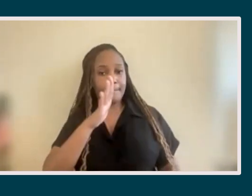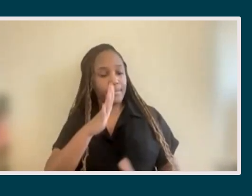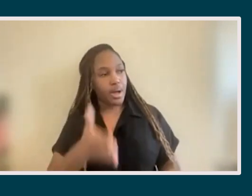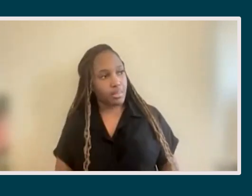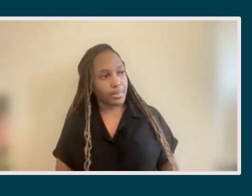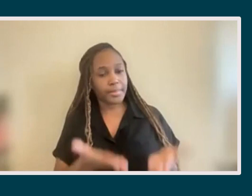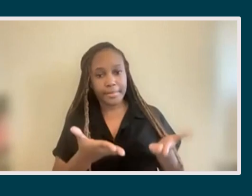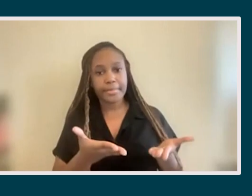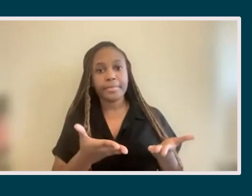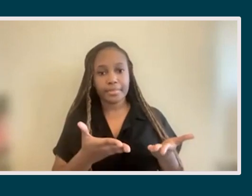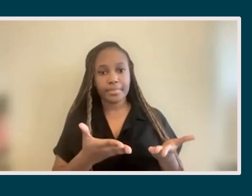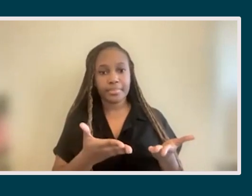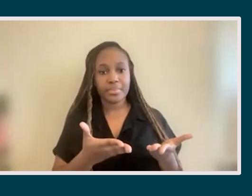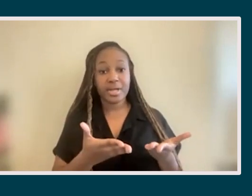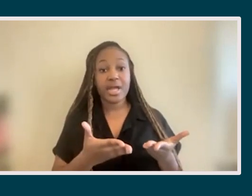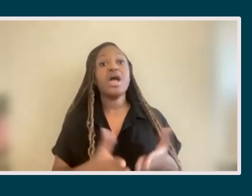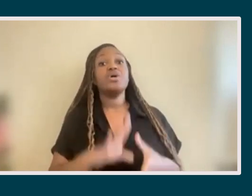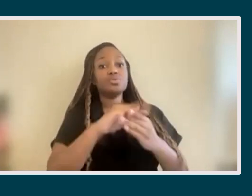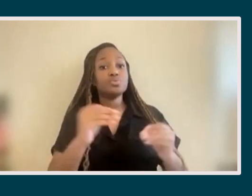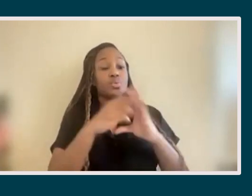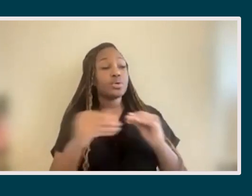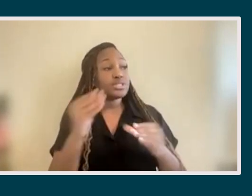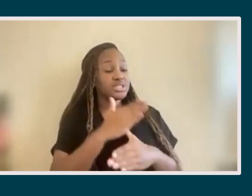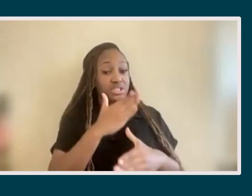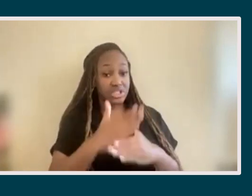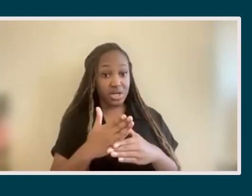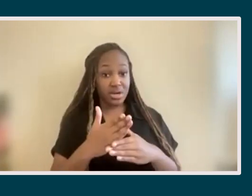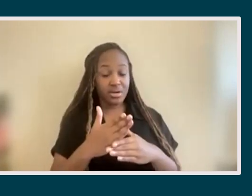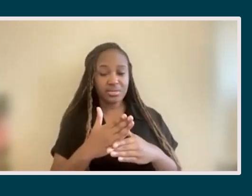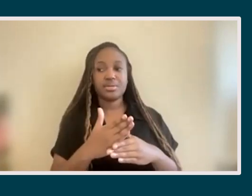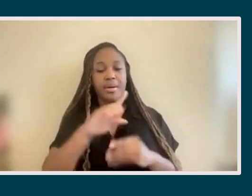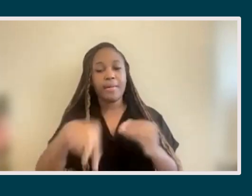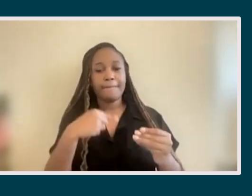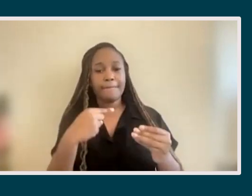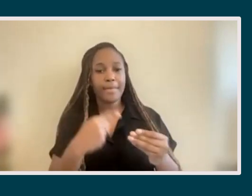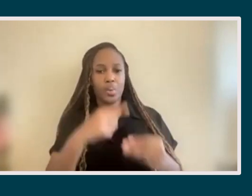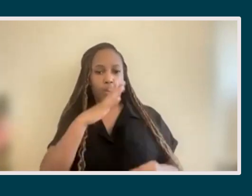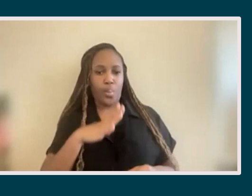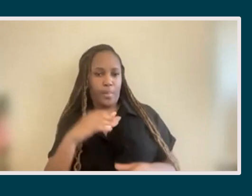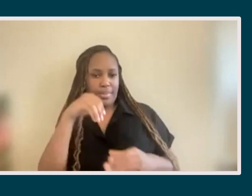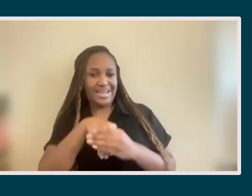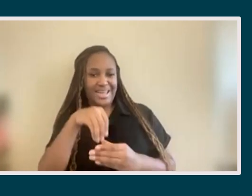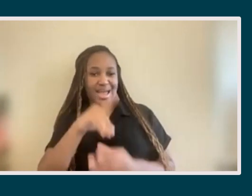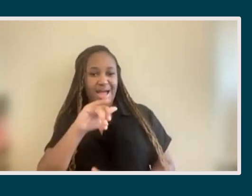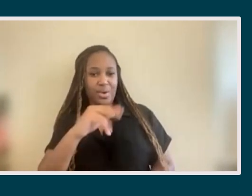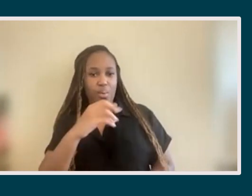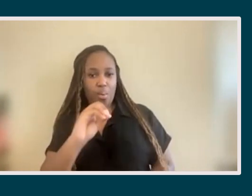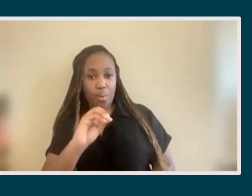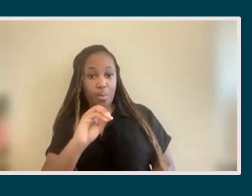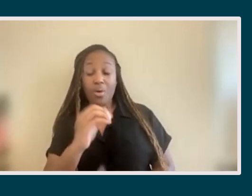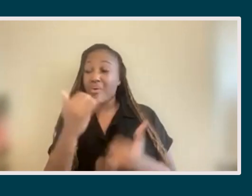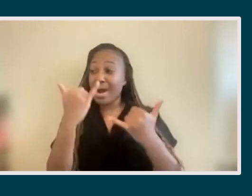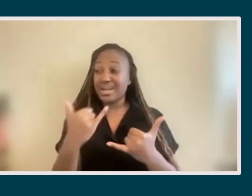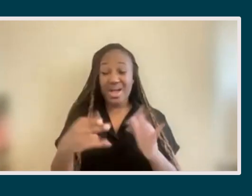from little old Lewiston, Idaho, that she was able to recognize things that today we might label